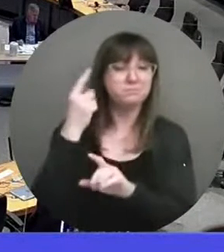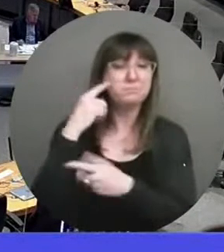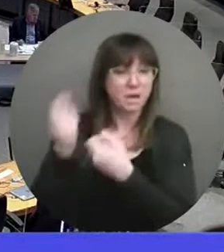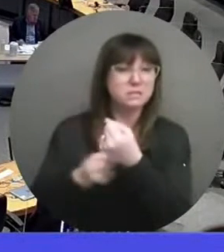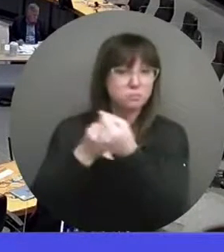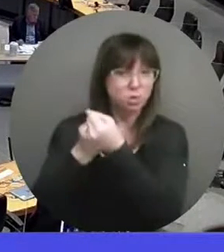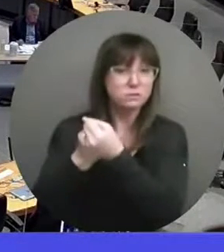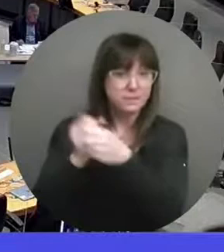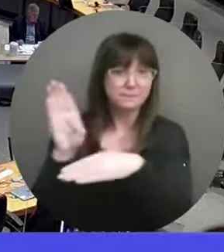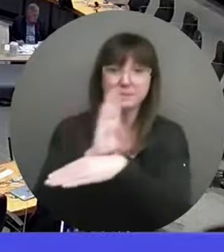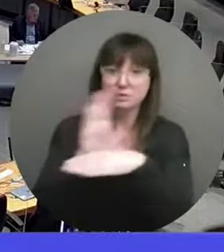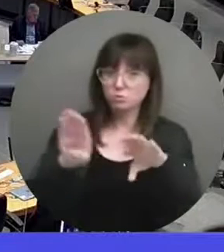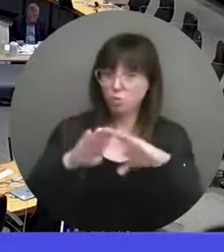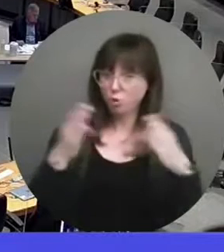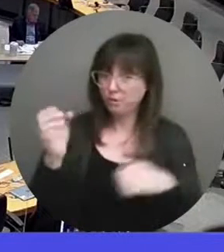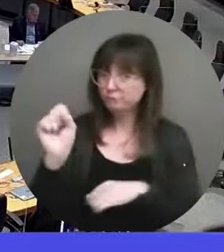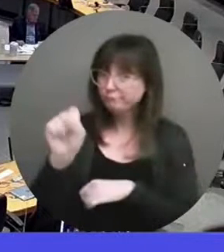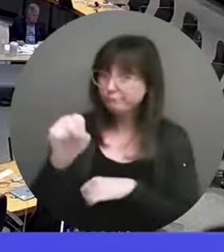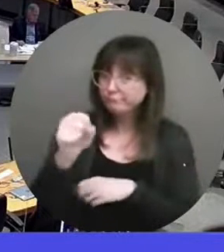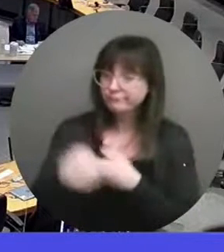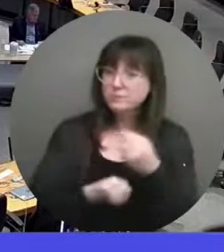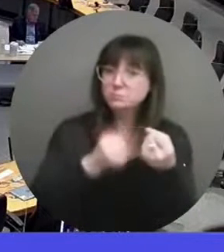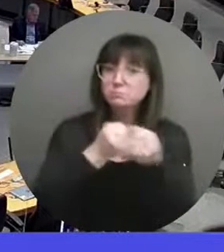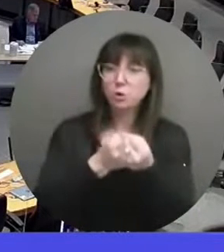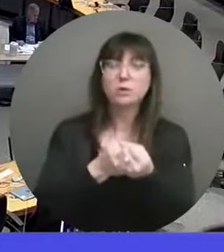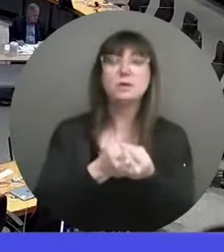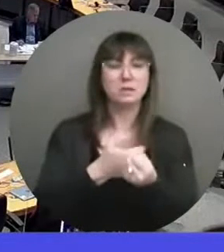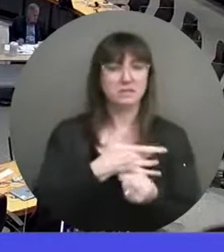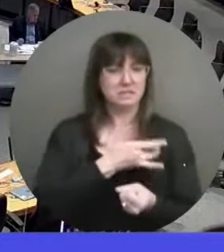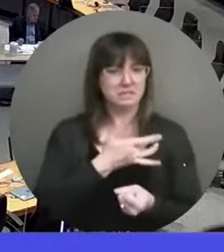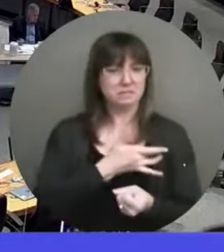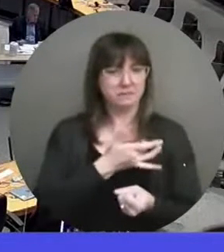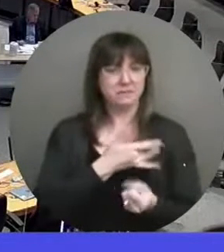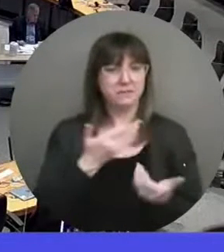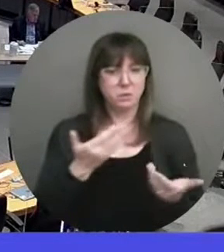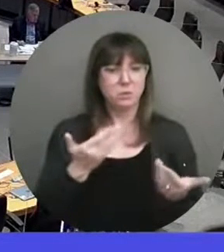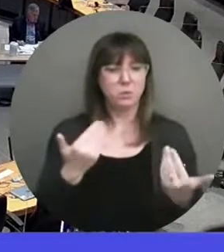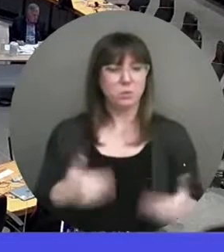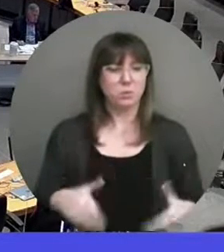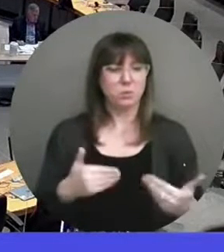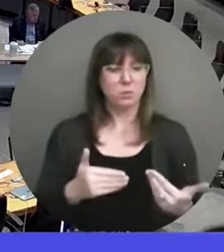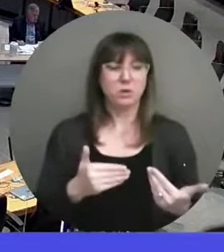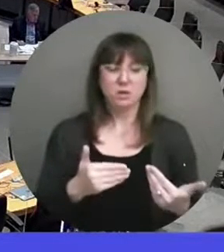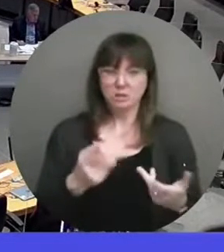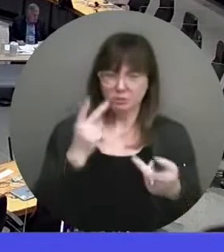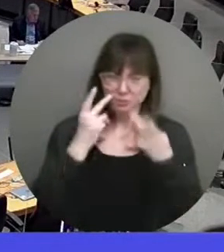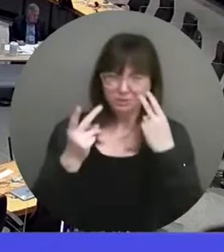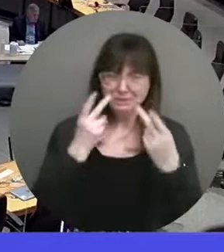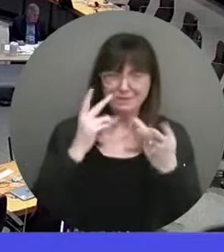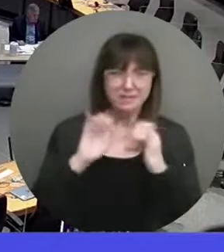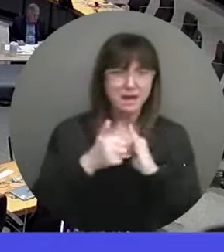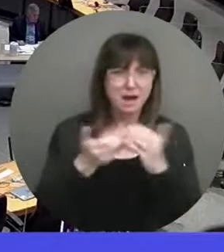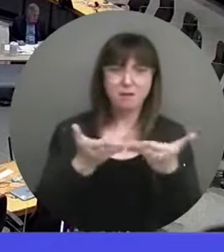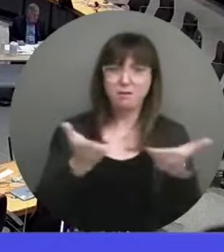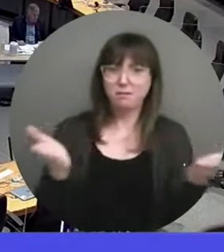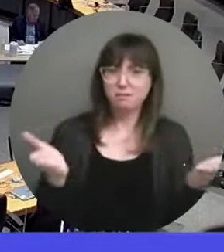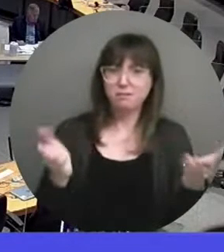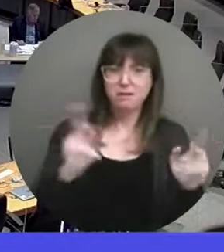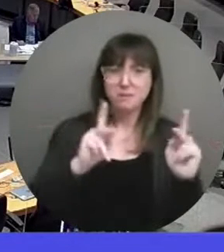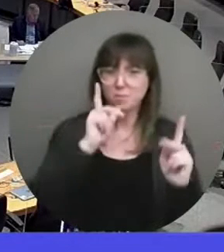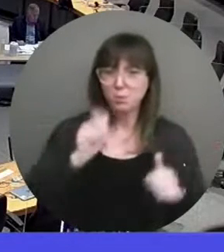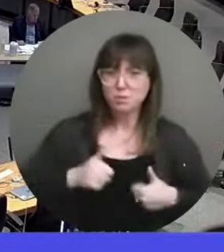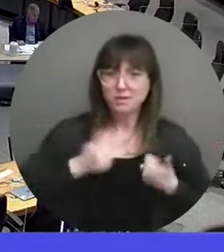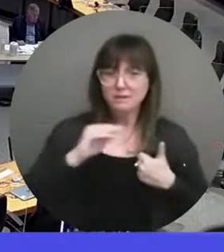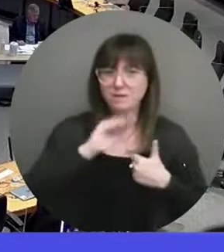being open. I think that it fits with looking at the significant harms to the health of our population that are happening because